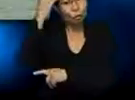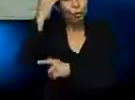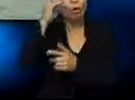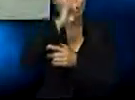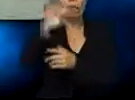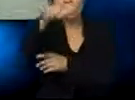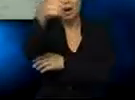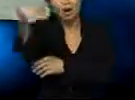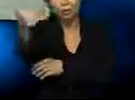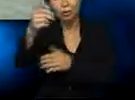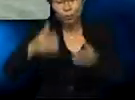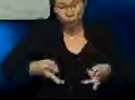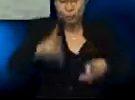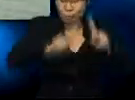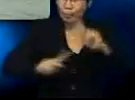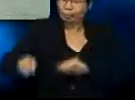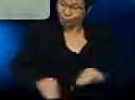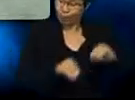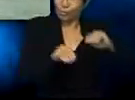that people can move?